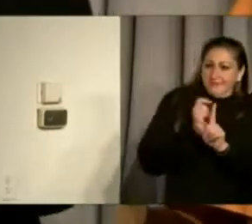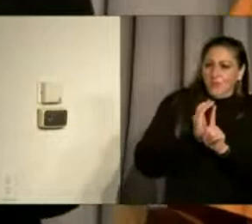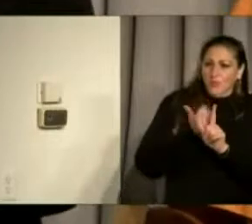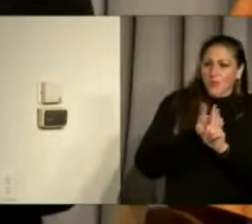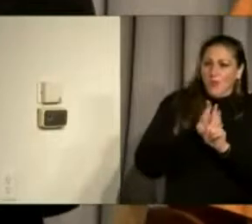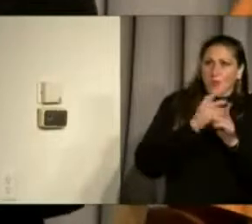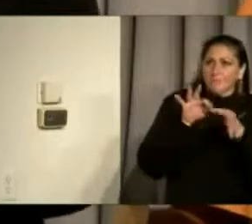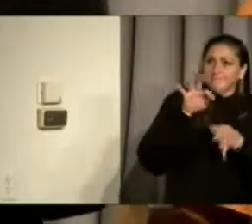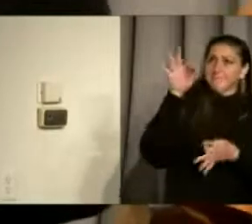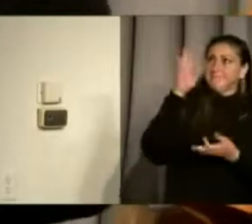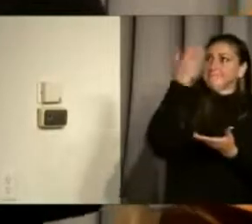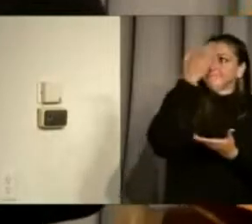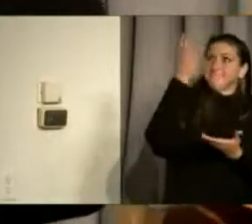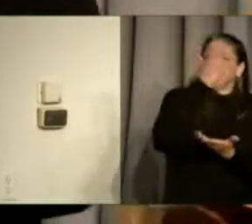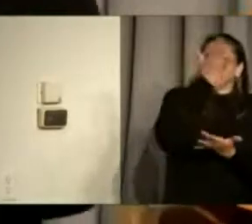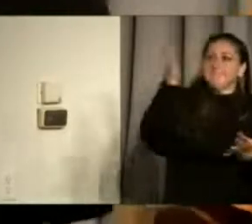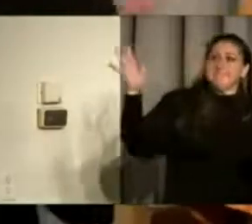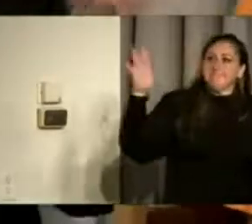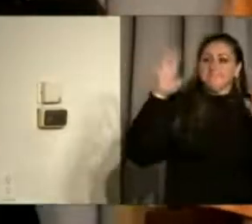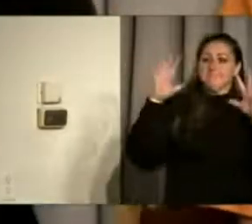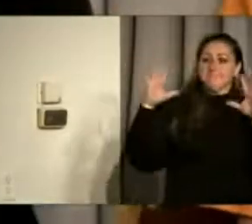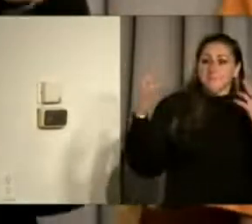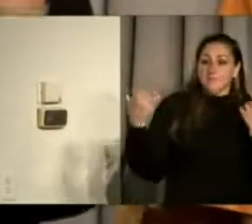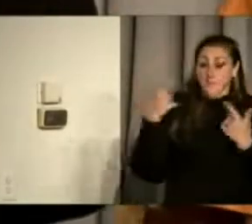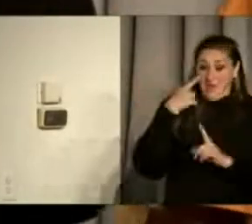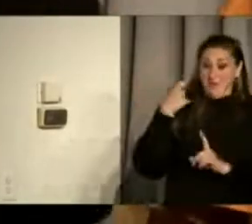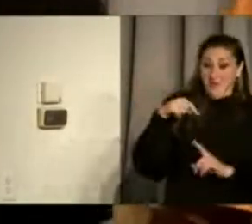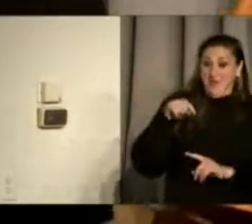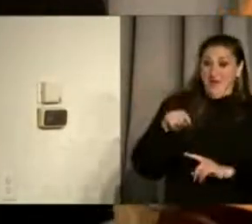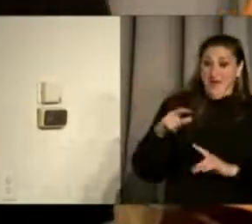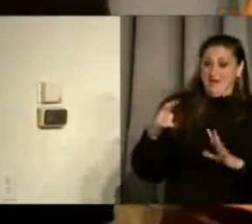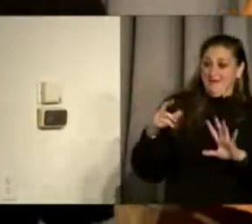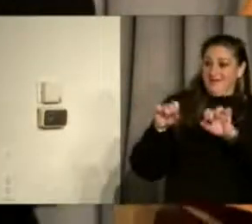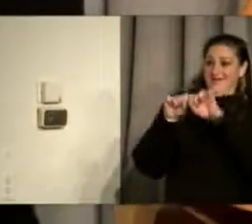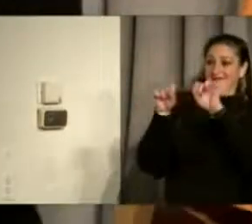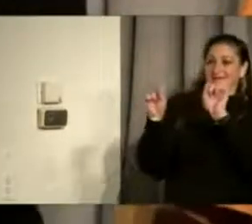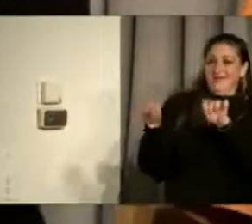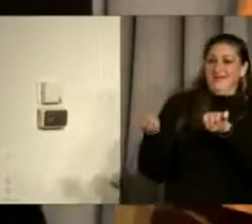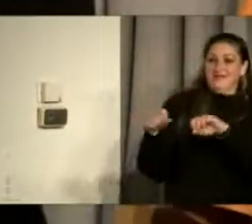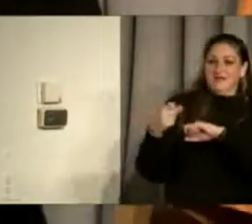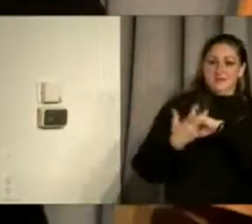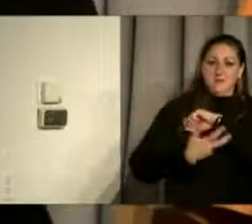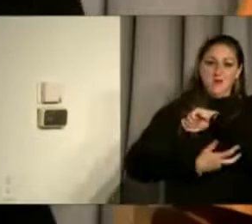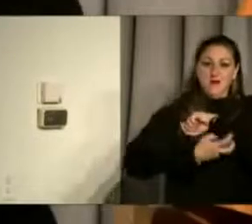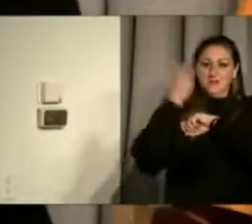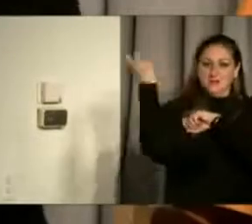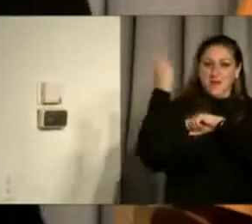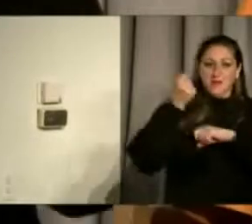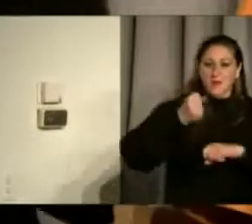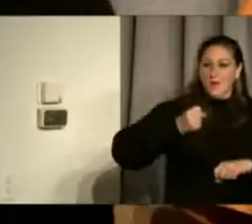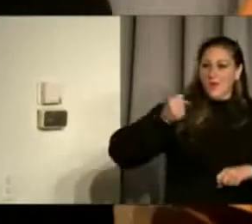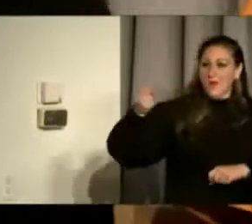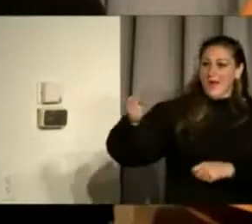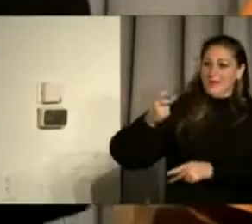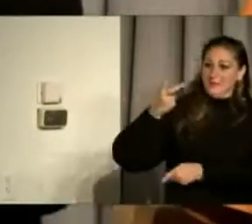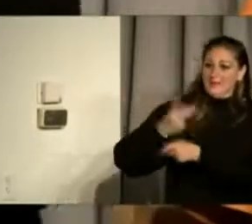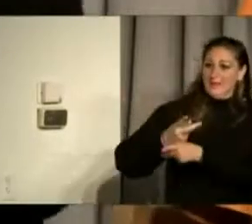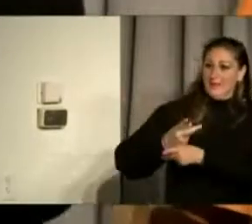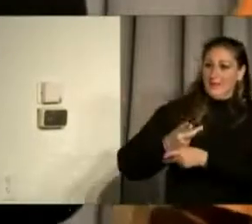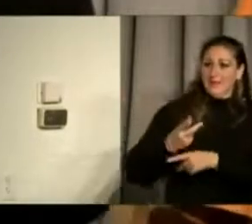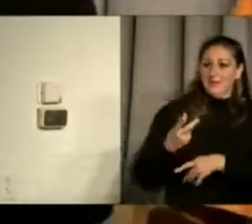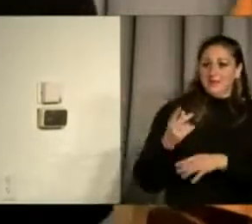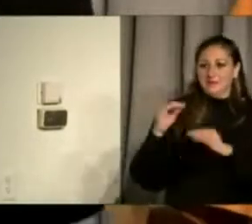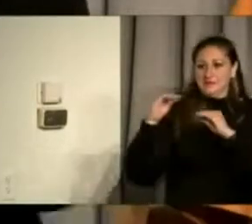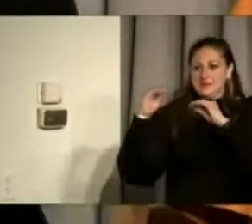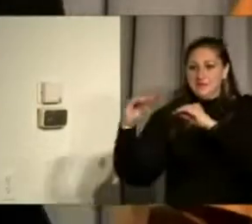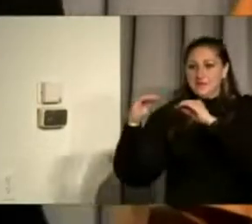And because they denied the system to take me away and teach me English